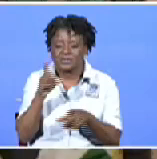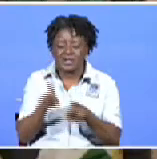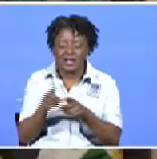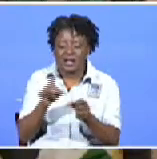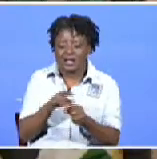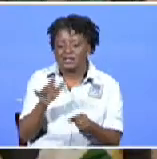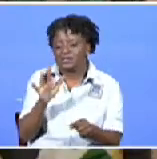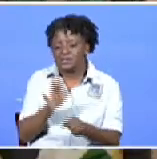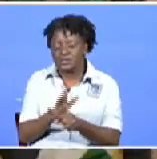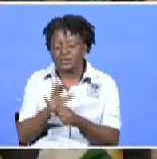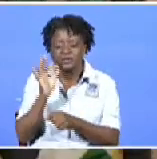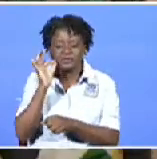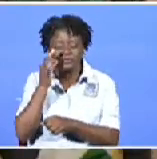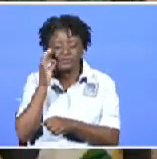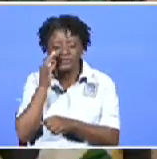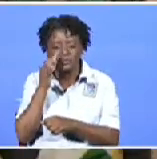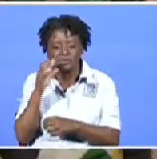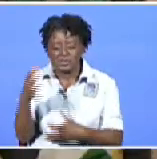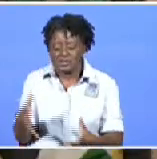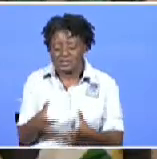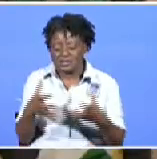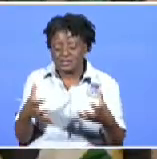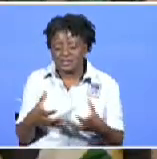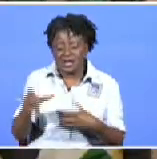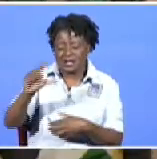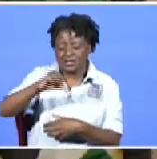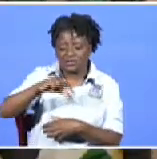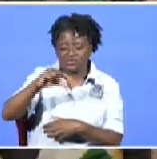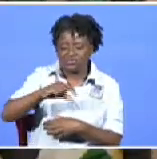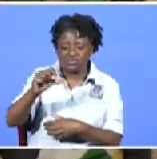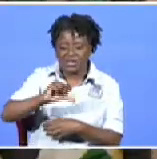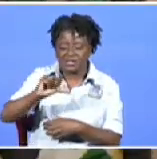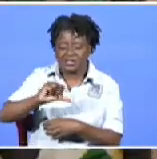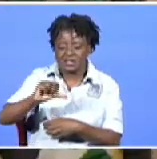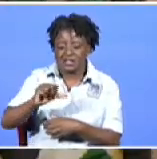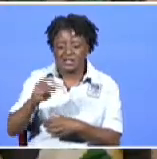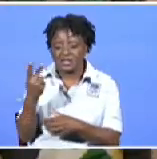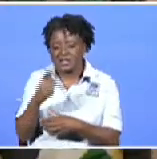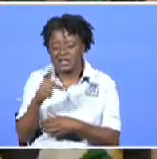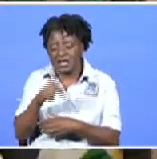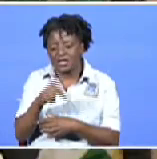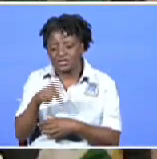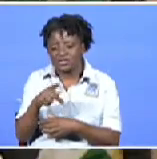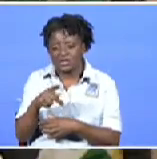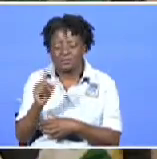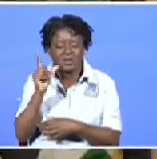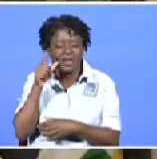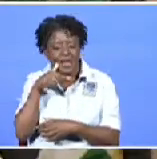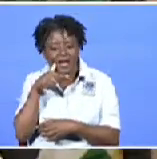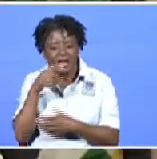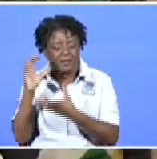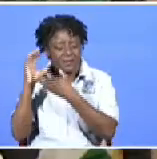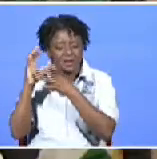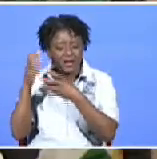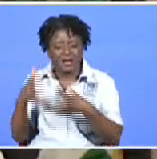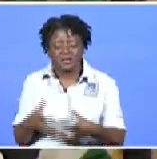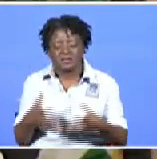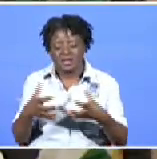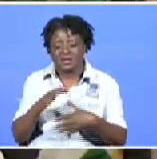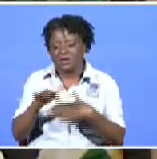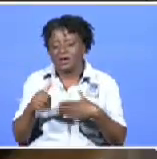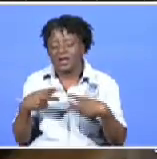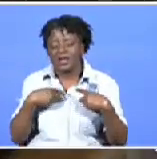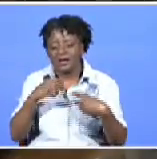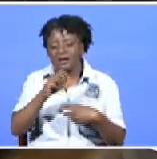fruits, salad dressings, ketchup, lime, kung salad, all these things which contain acids, break down